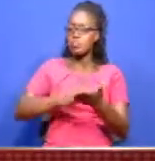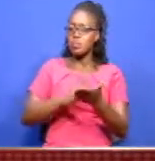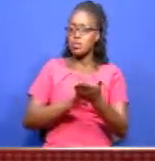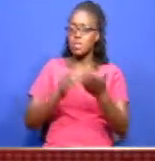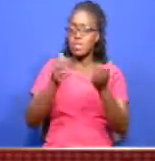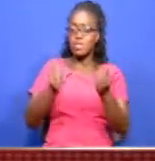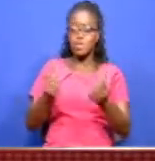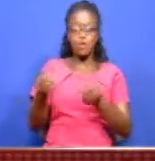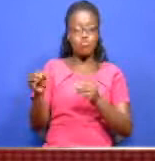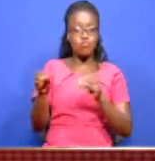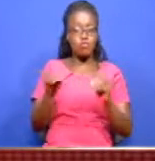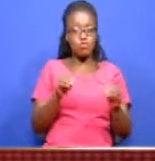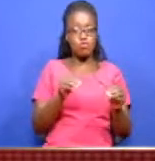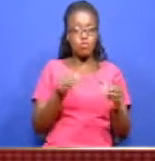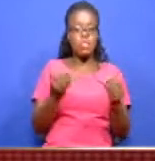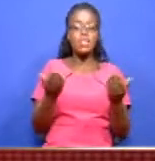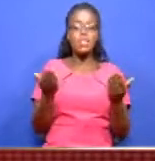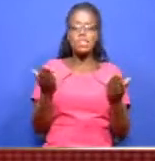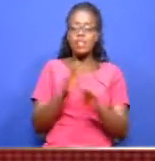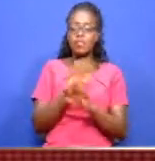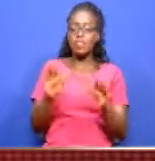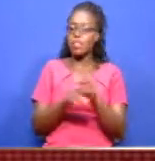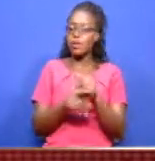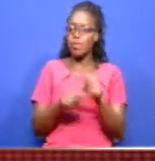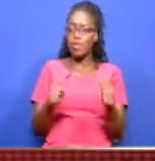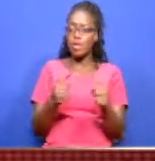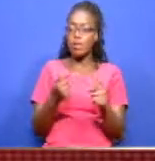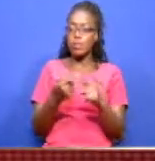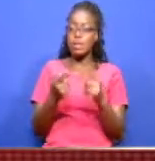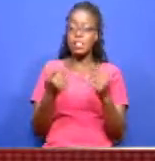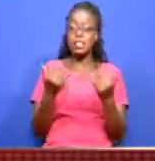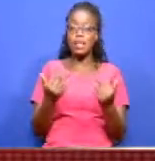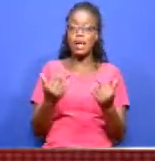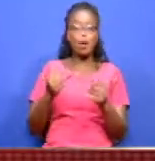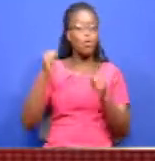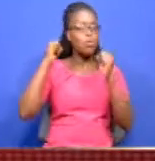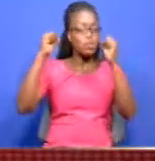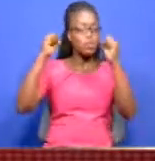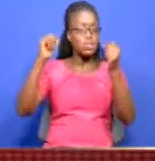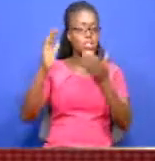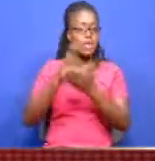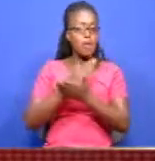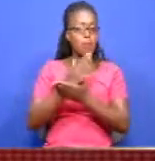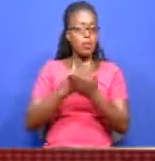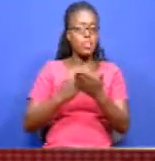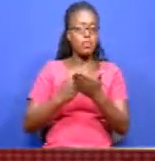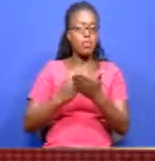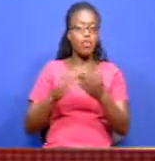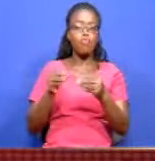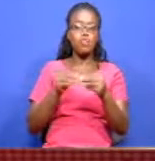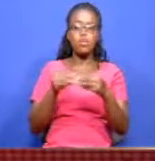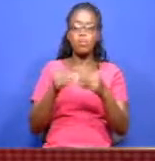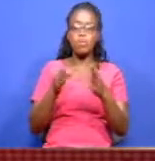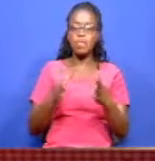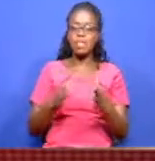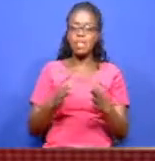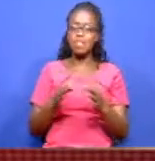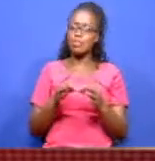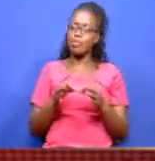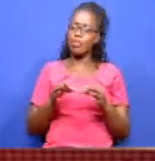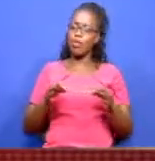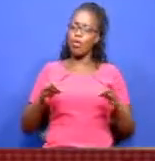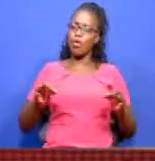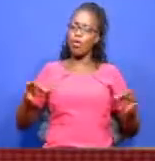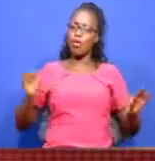and services, are safe. So far, there have been protests in some parts of the border points, truckers saying it's taking too long to